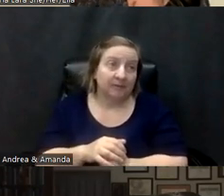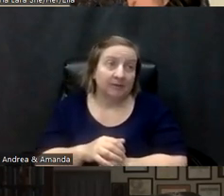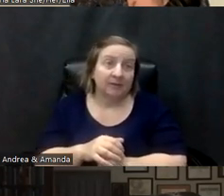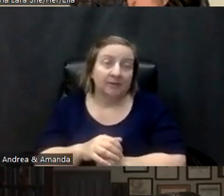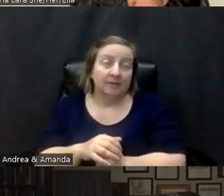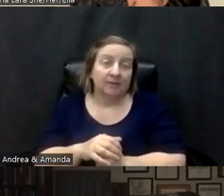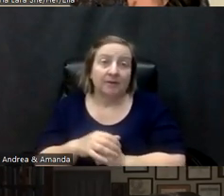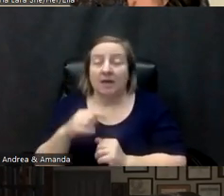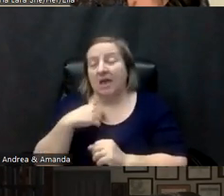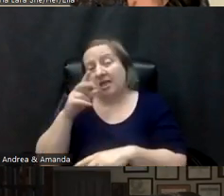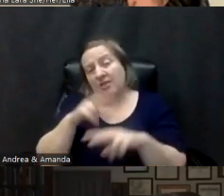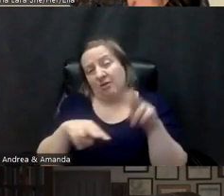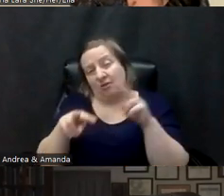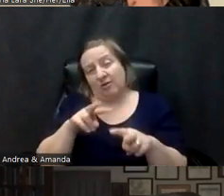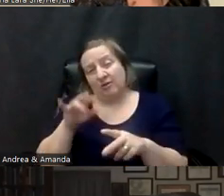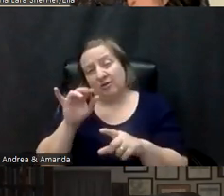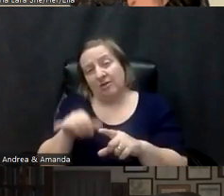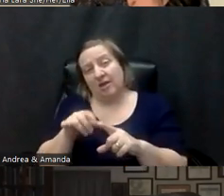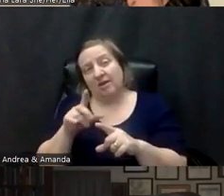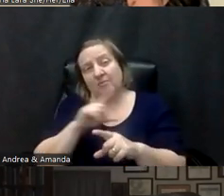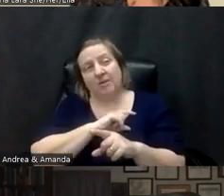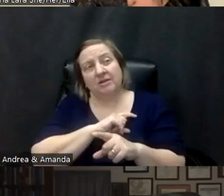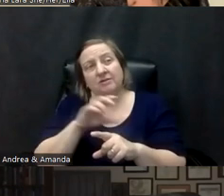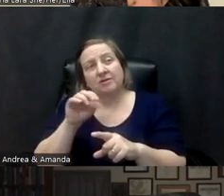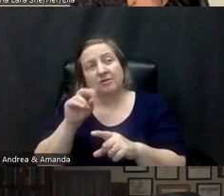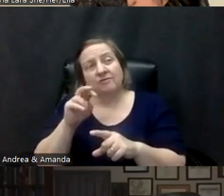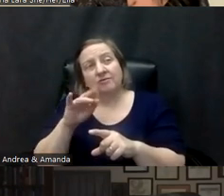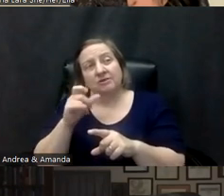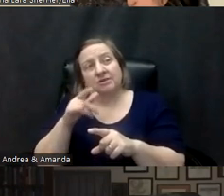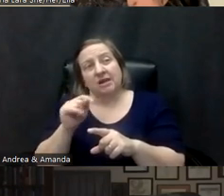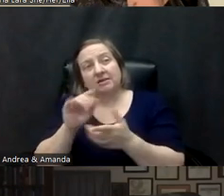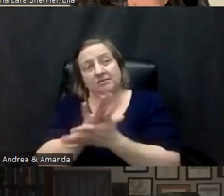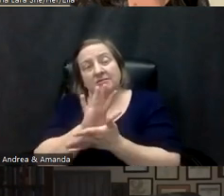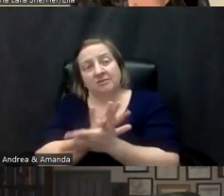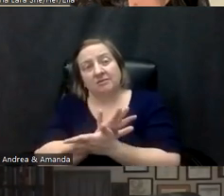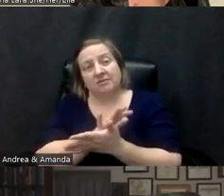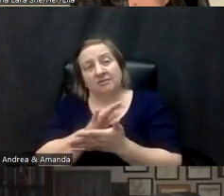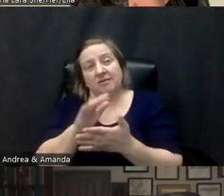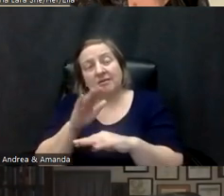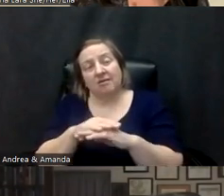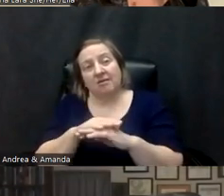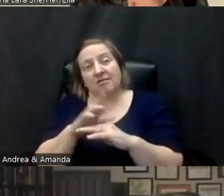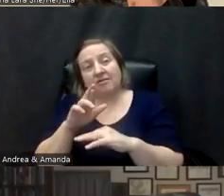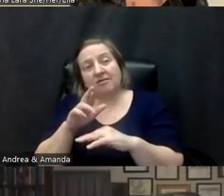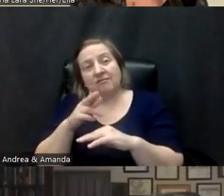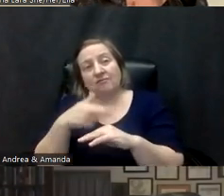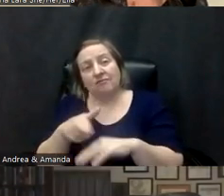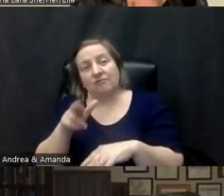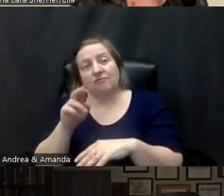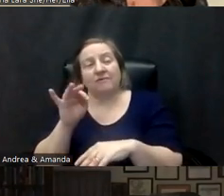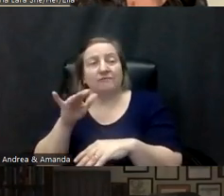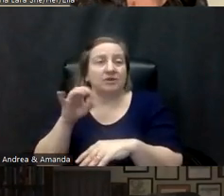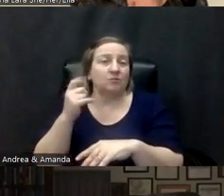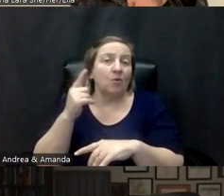As I've been looking through that police oversight publication, on the references, like here's one that looks, you